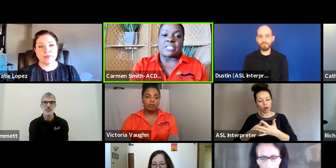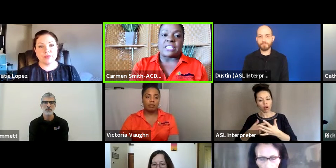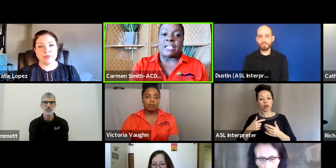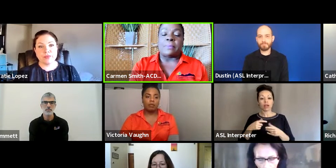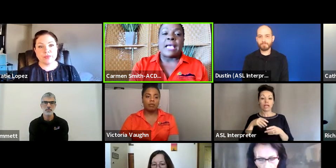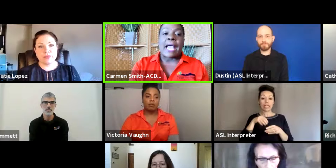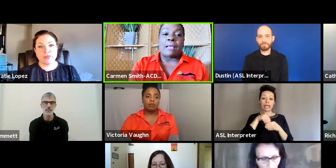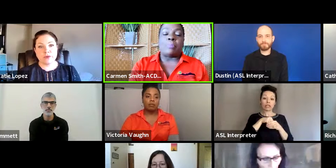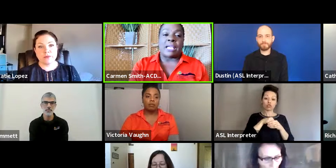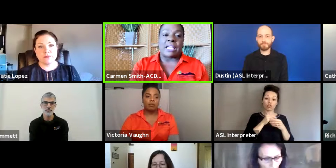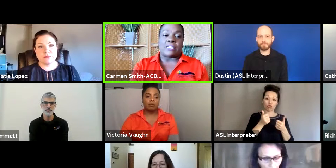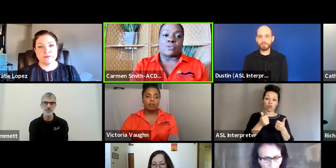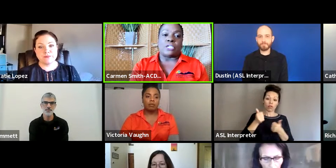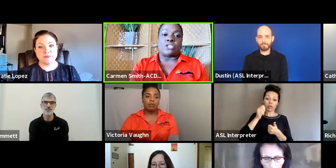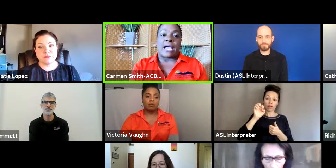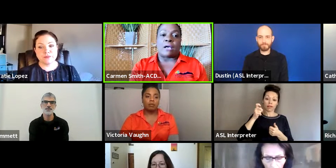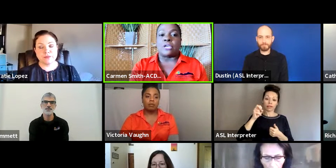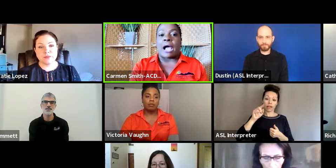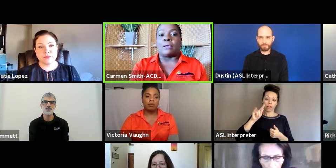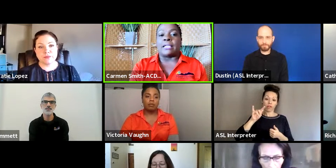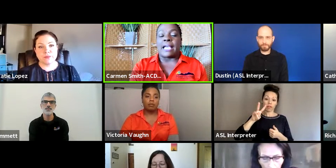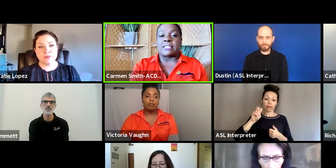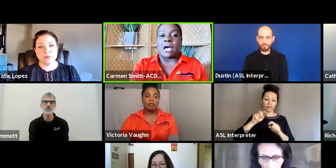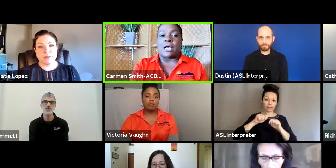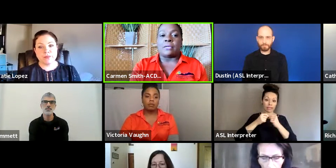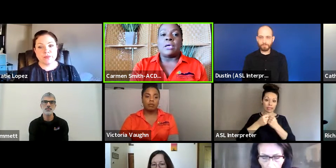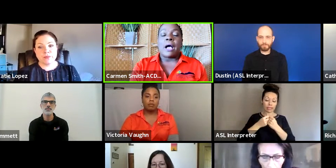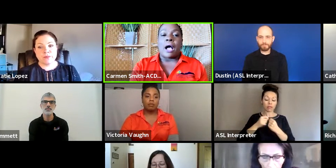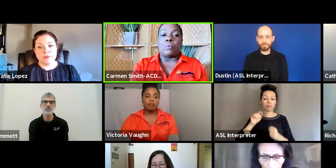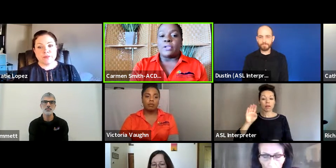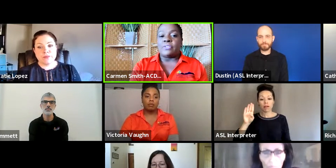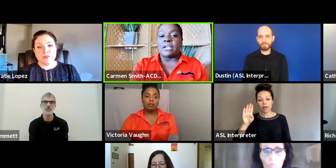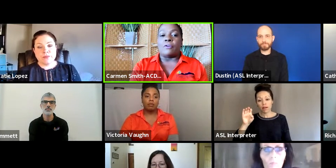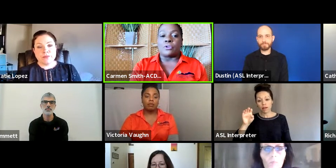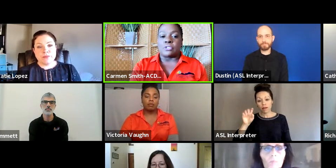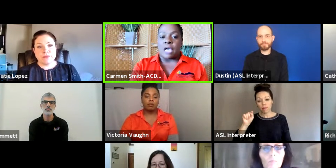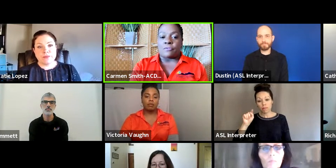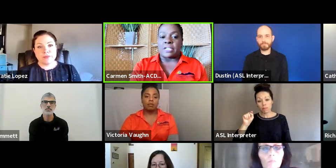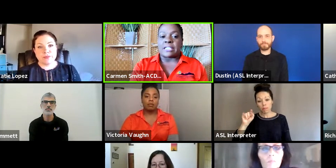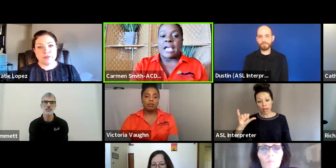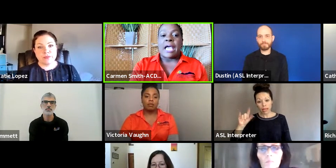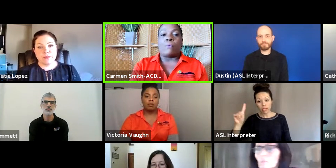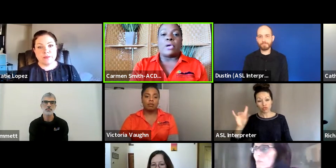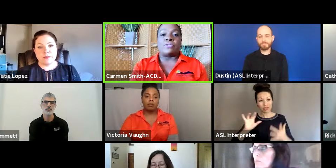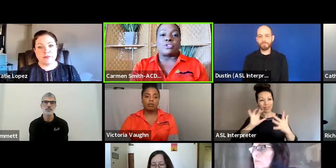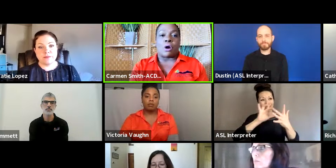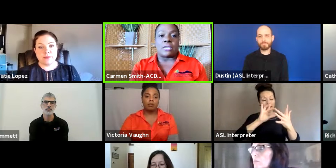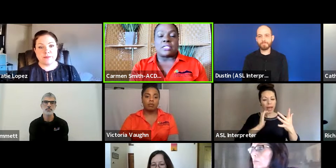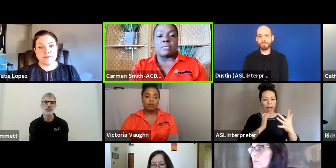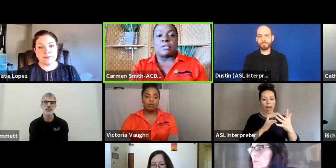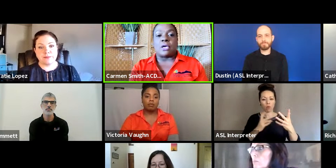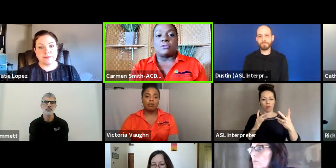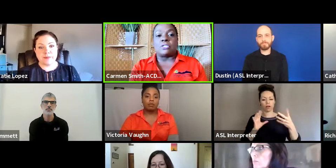the executive team, and Betty has reached out to our liaison with the governor's office. And we've started some of